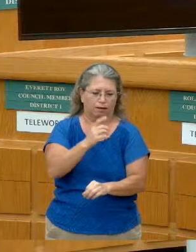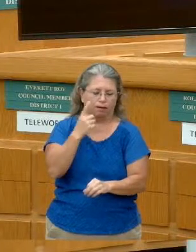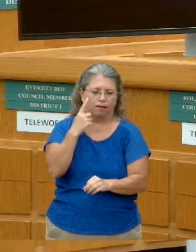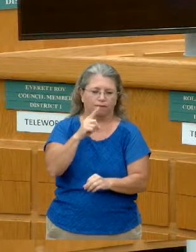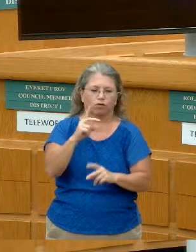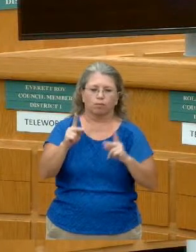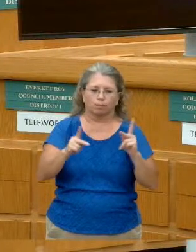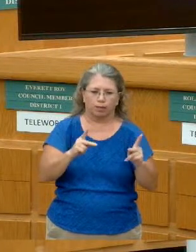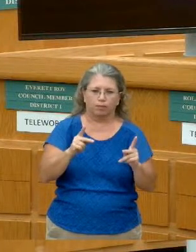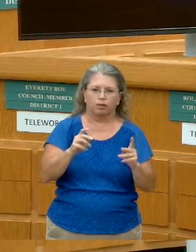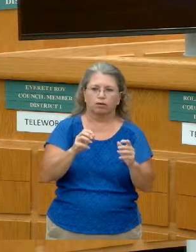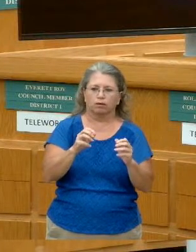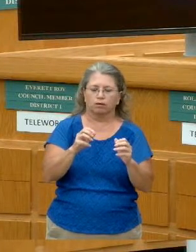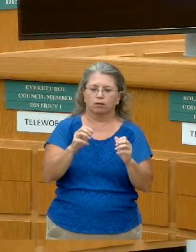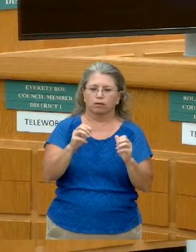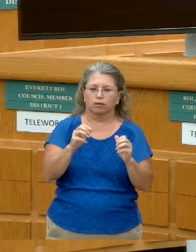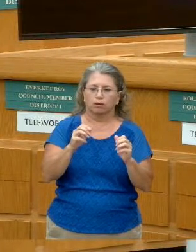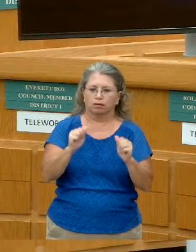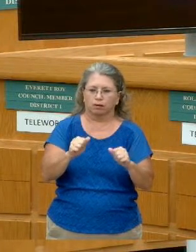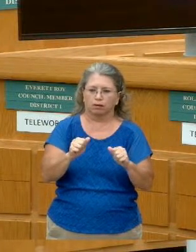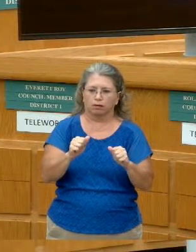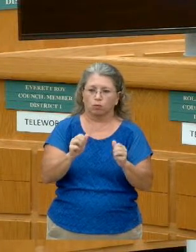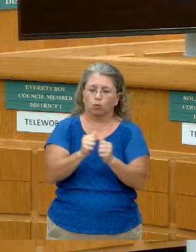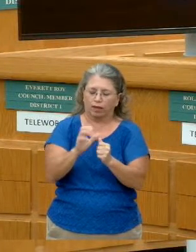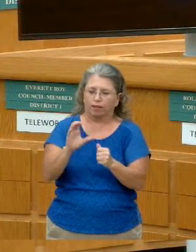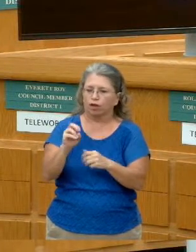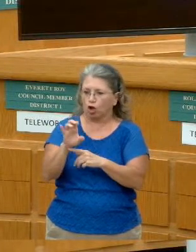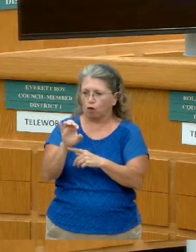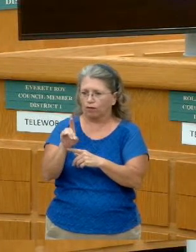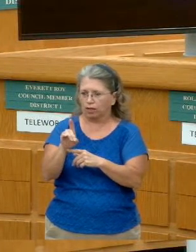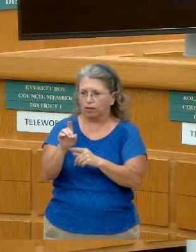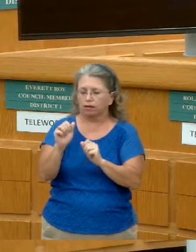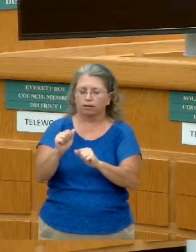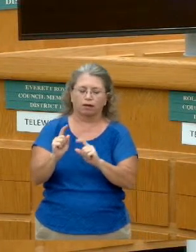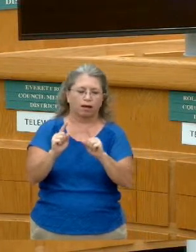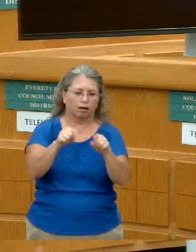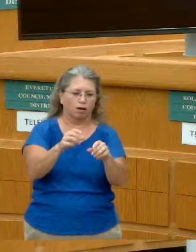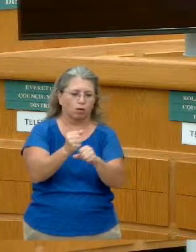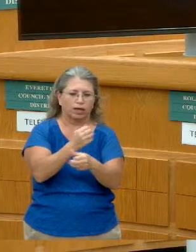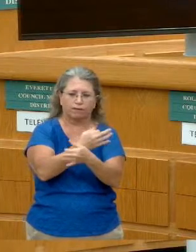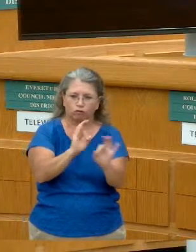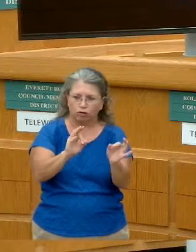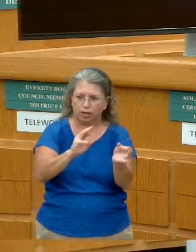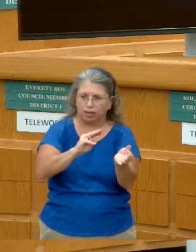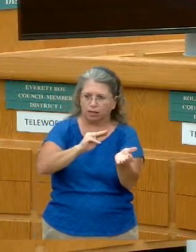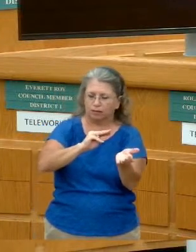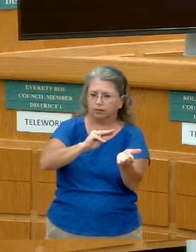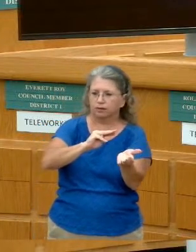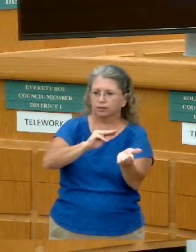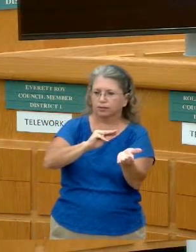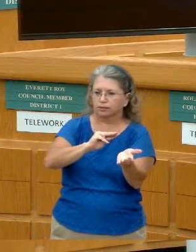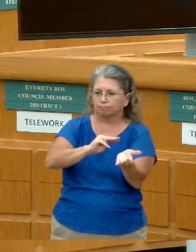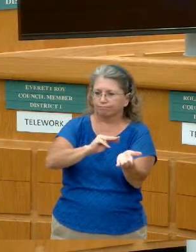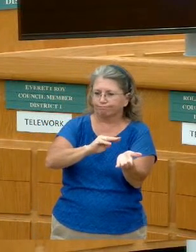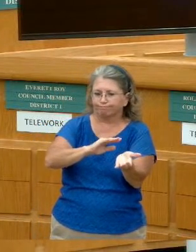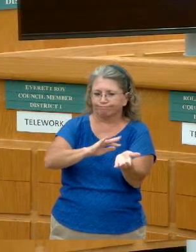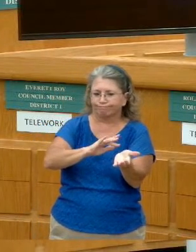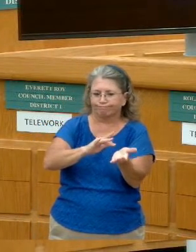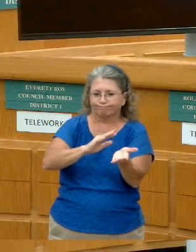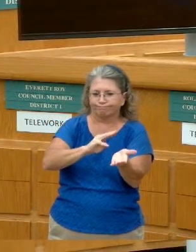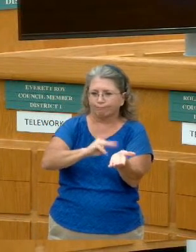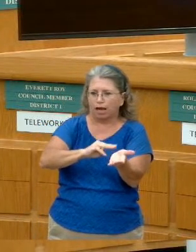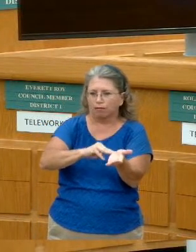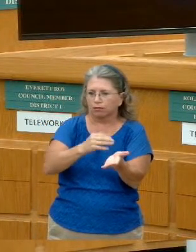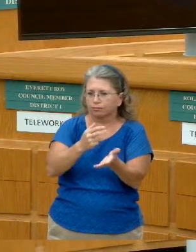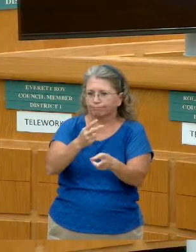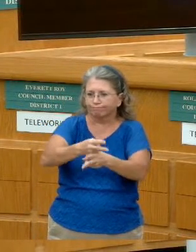go and receive free medical care with volunteer medical corps. And this is something that